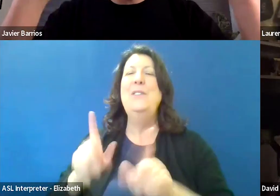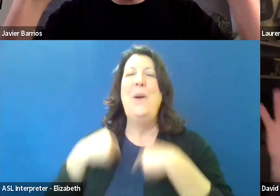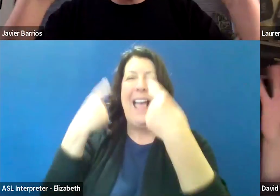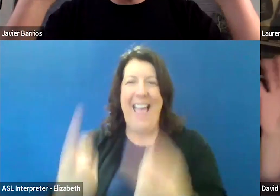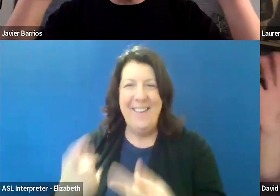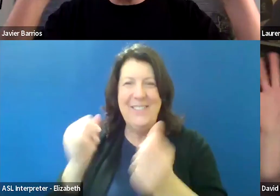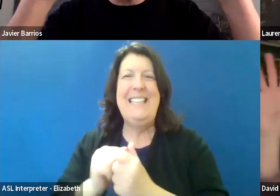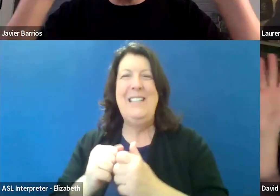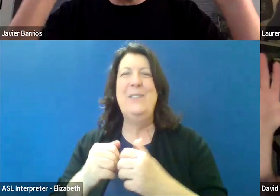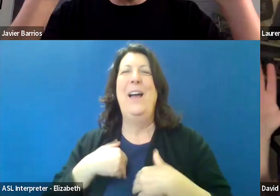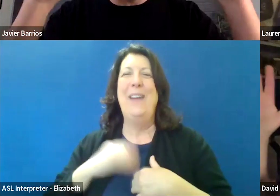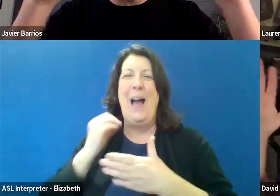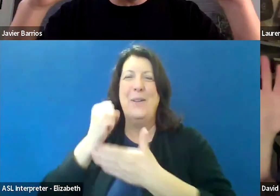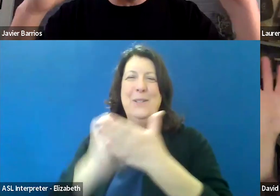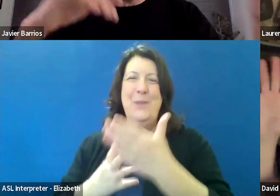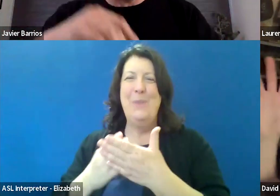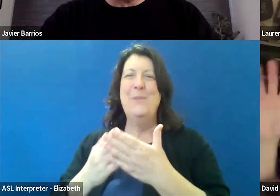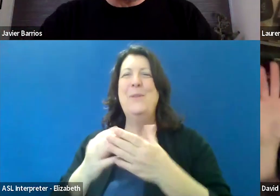of applause here.